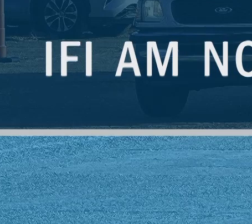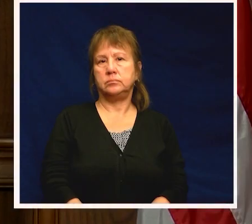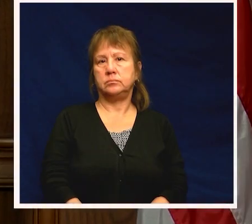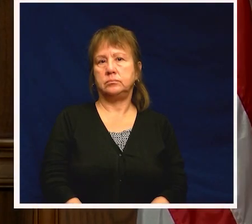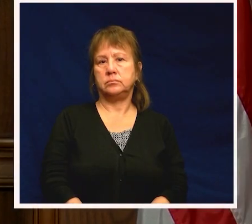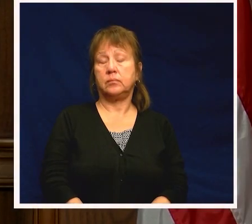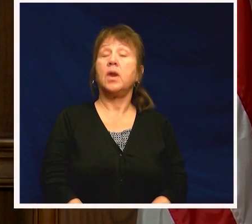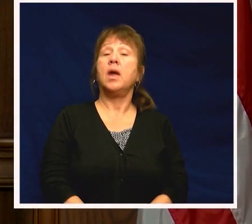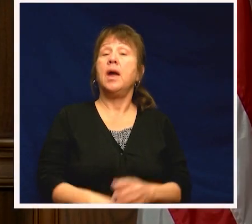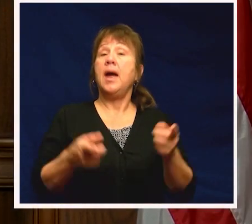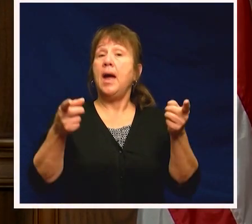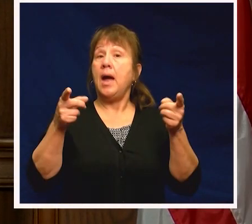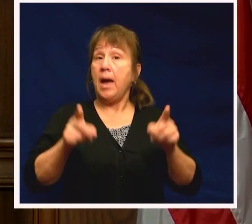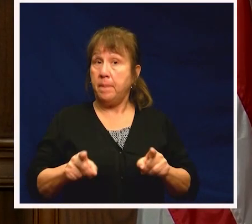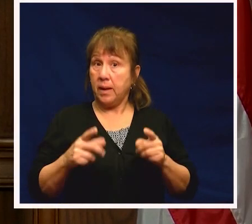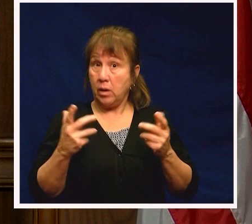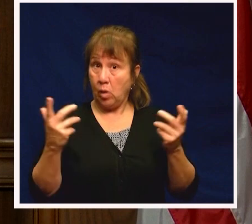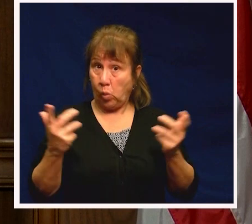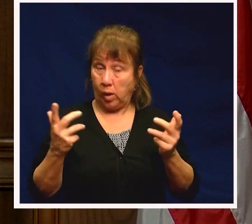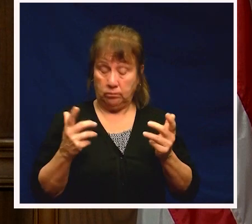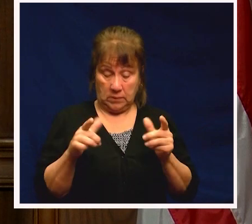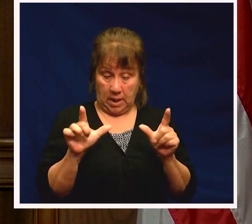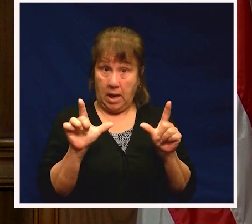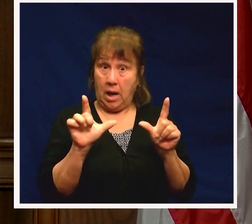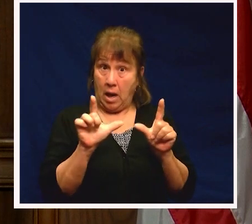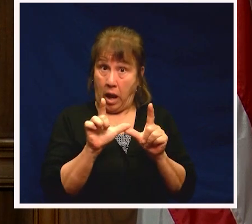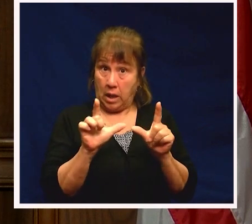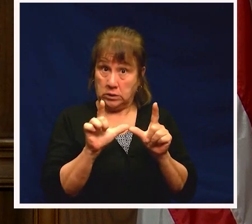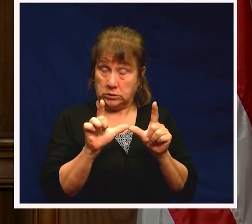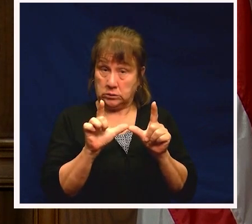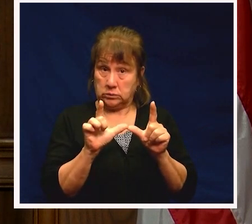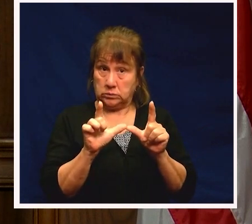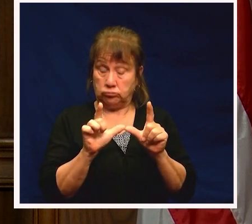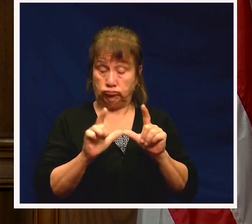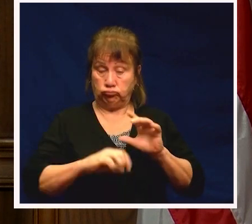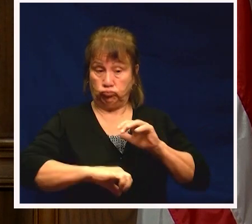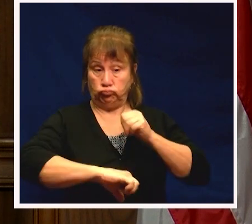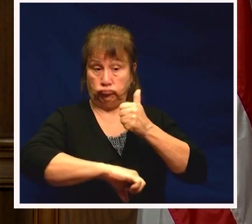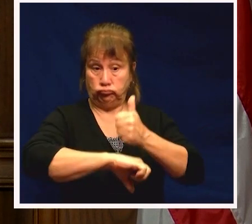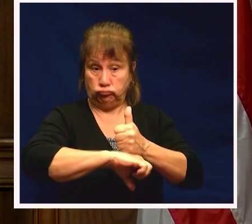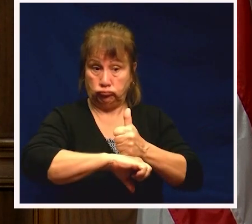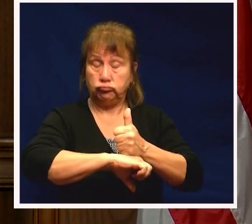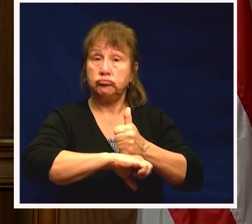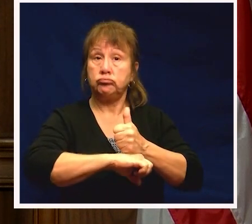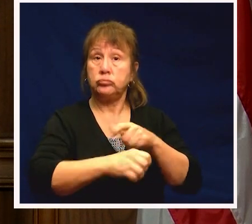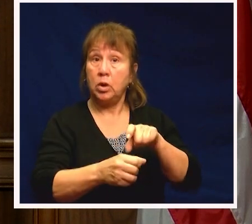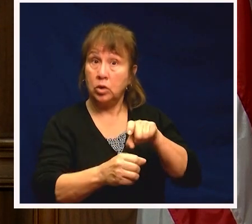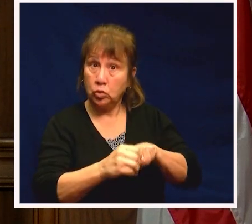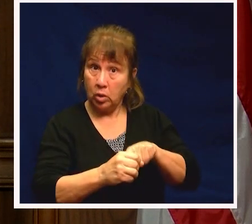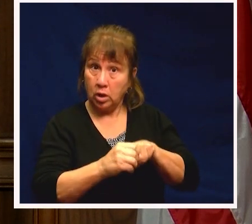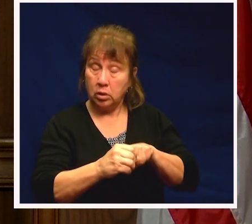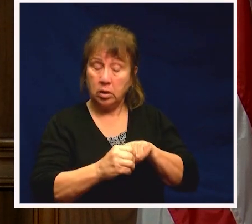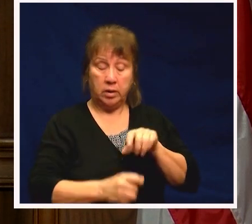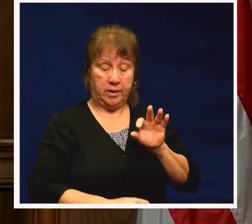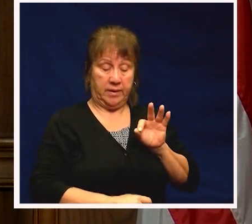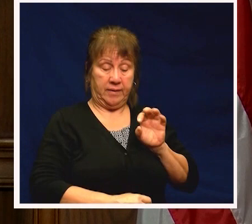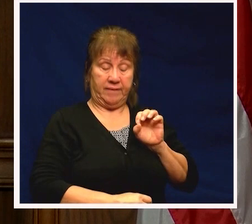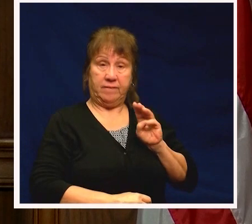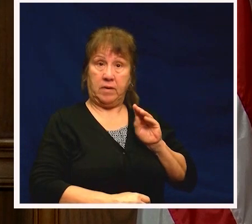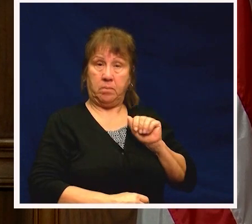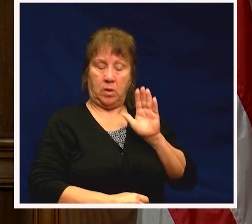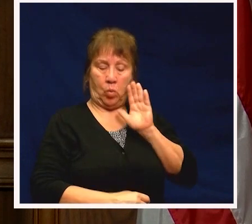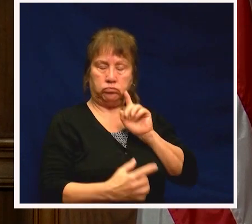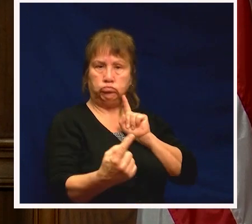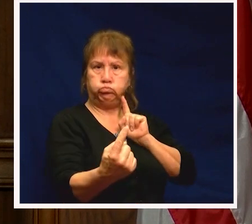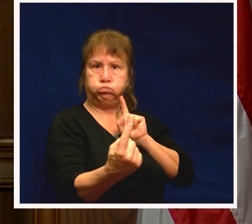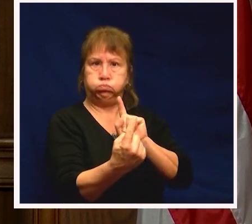18 months? Basically, what we do once they license into a unit is FEMA stays in regular contact with the survivor. They sign a license-in